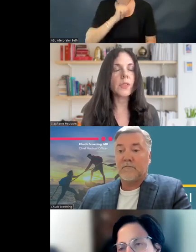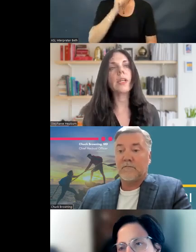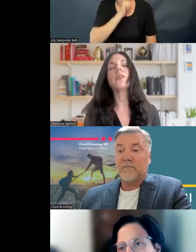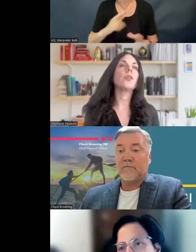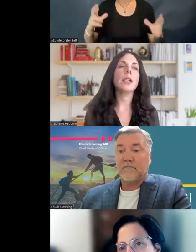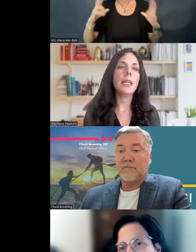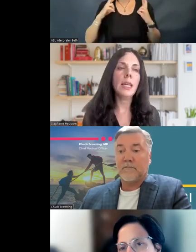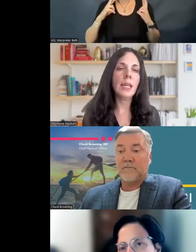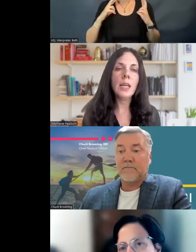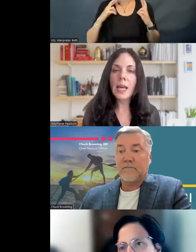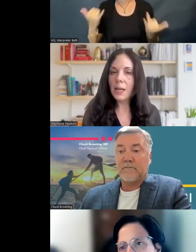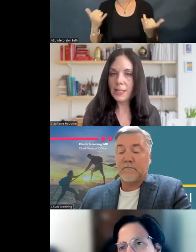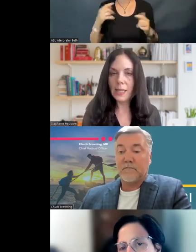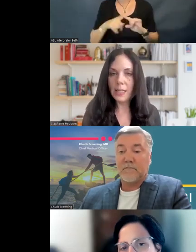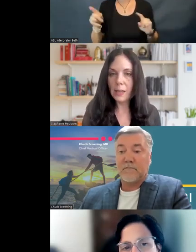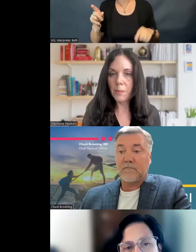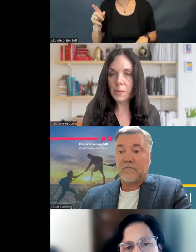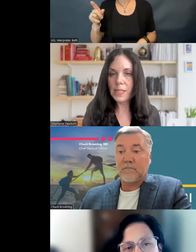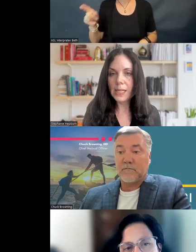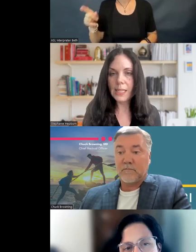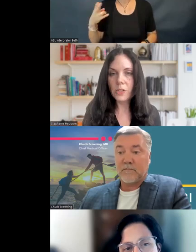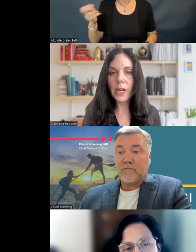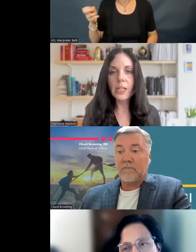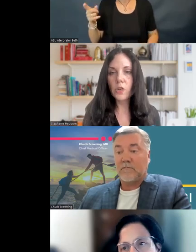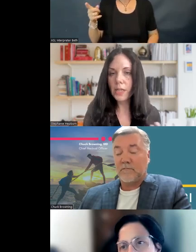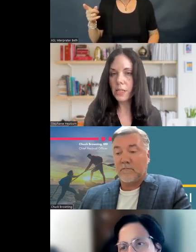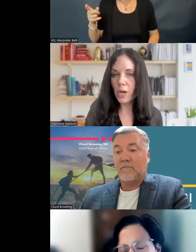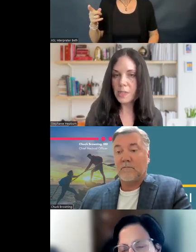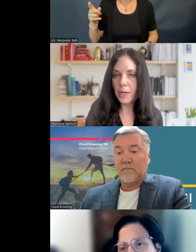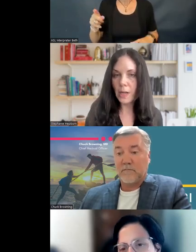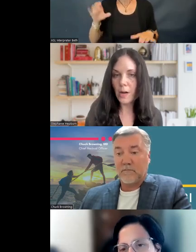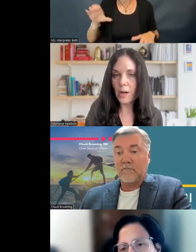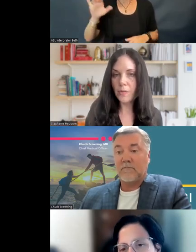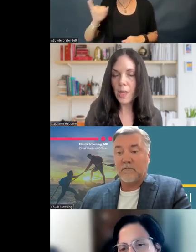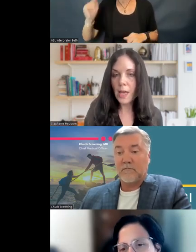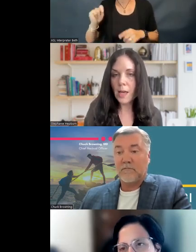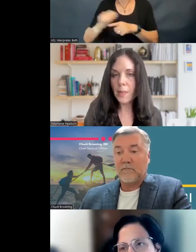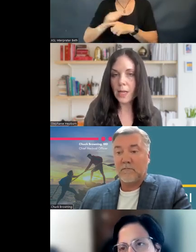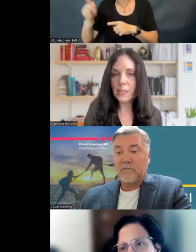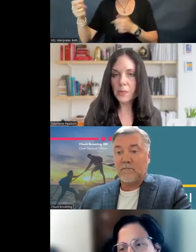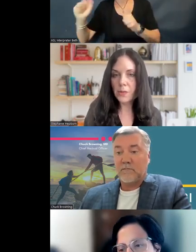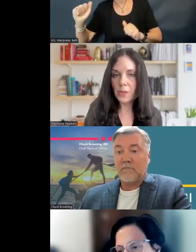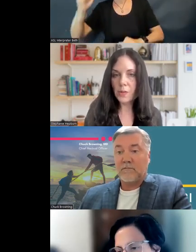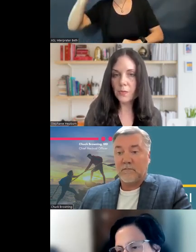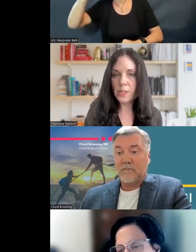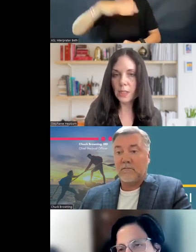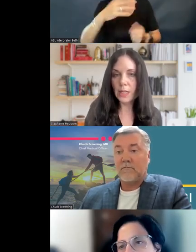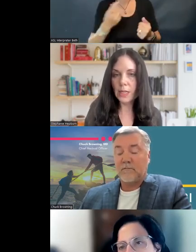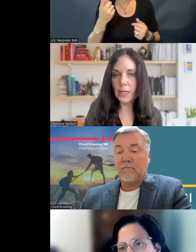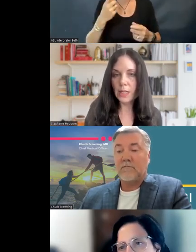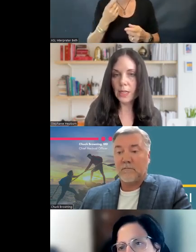police officer in Arizona, and he was CIT trained, and he tried to drop somebody off at a substance